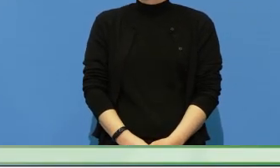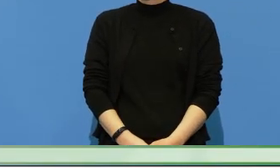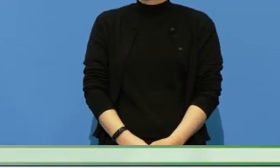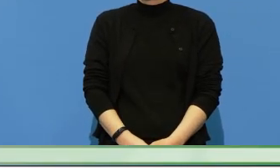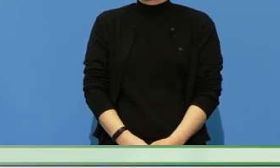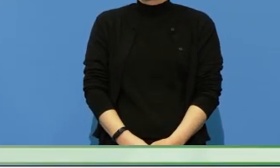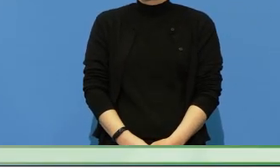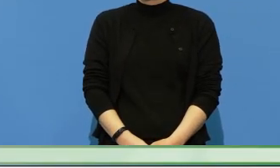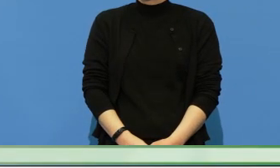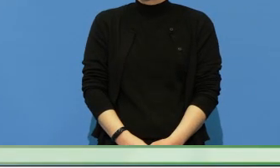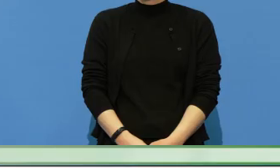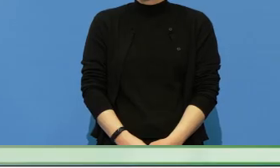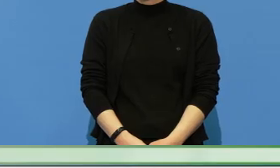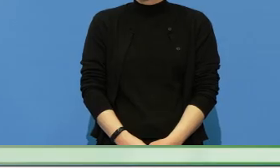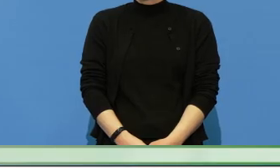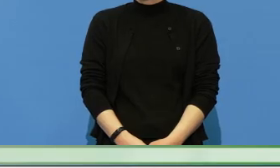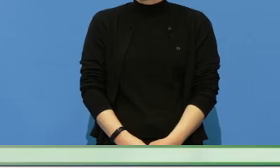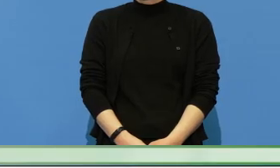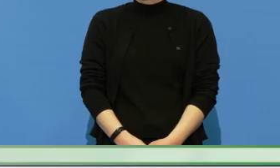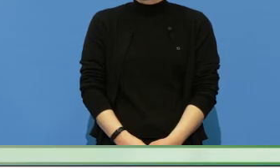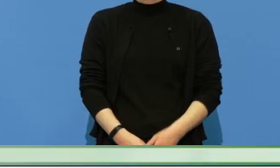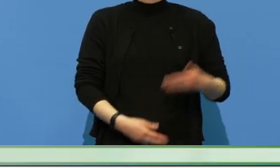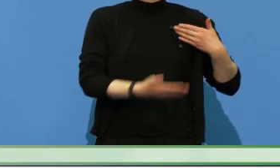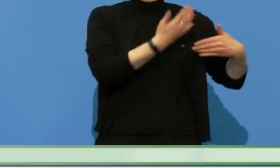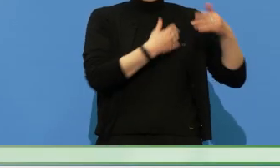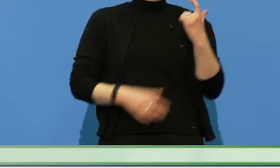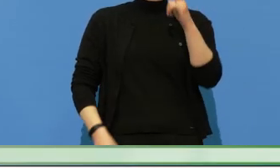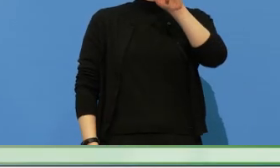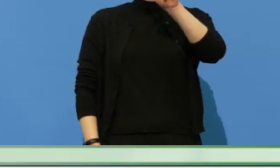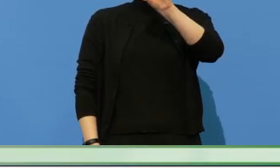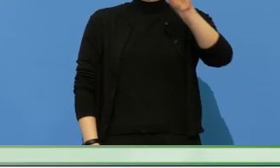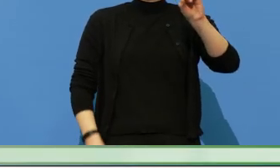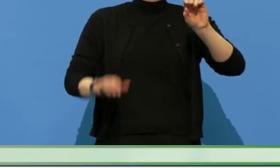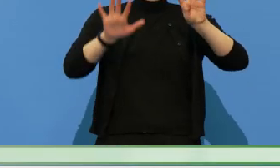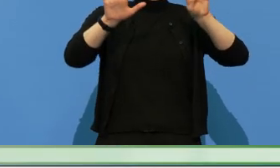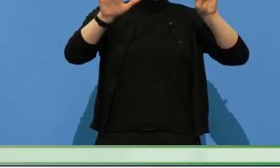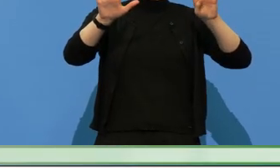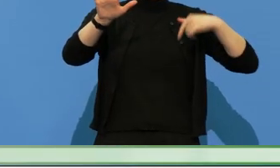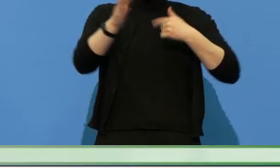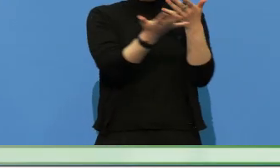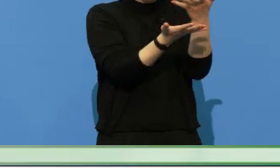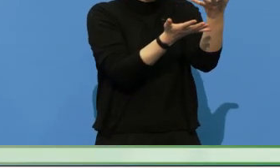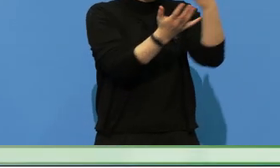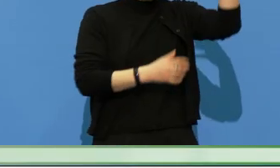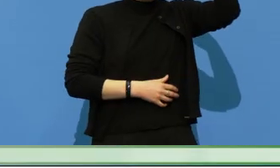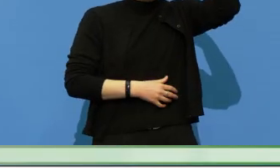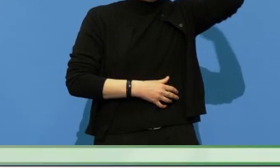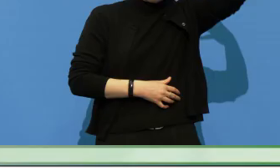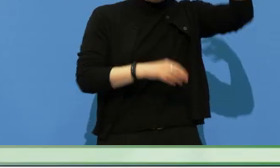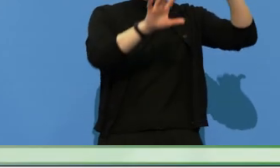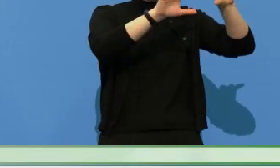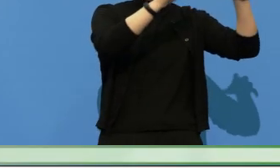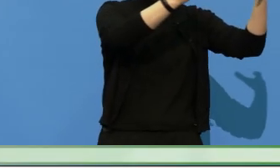we started this journey in 2009 with the governmental institutions and the public market, but then